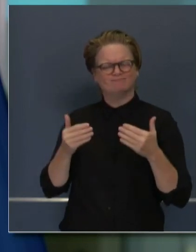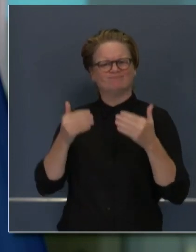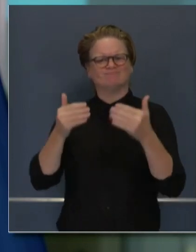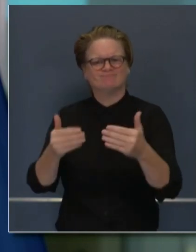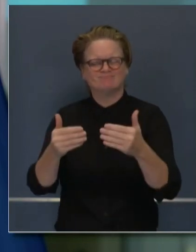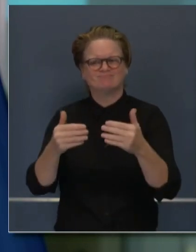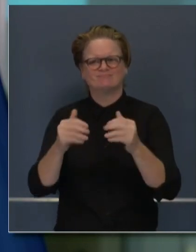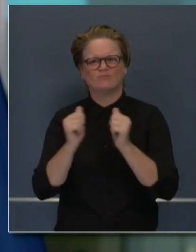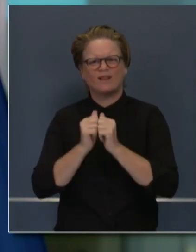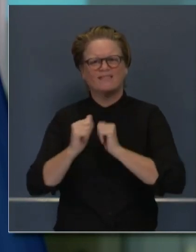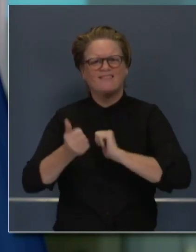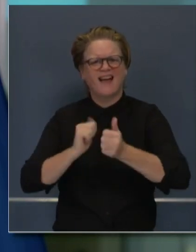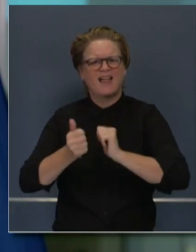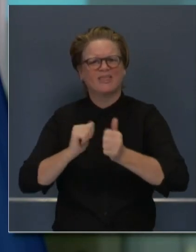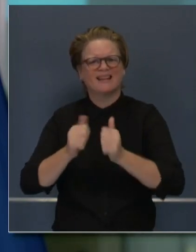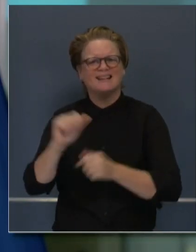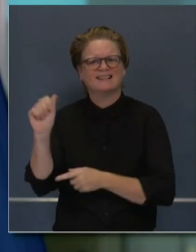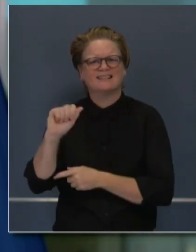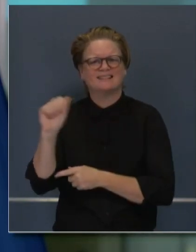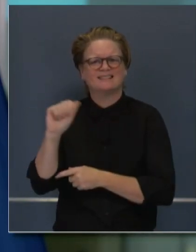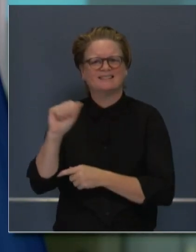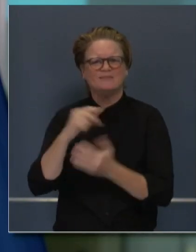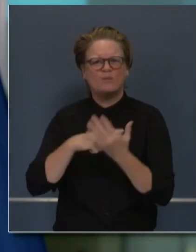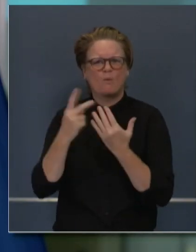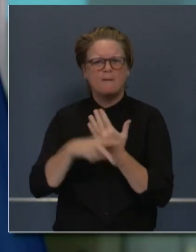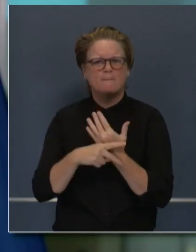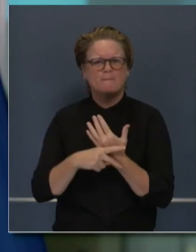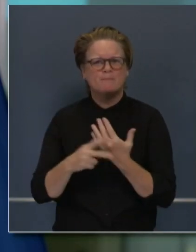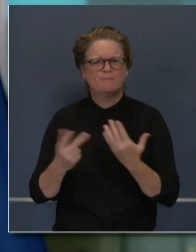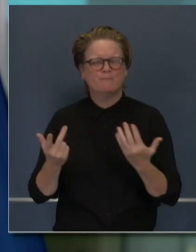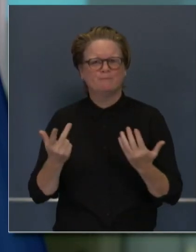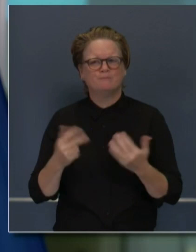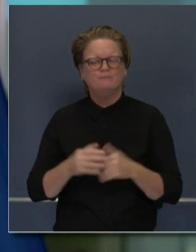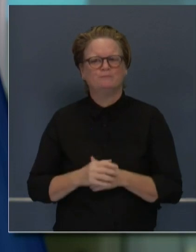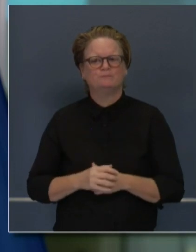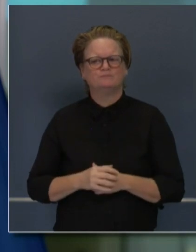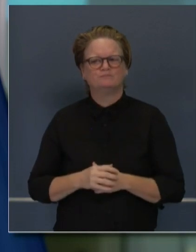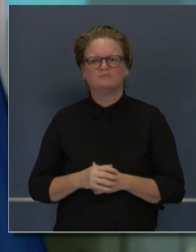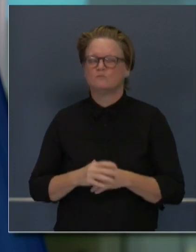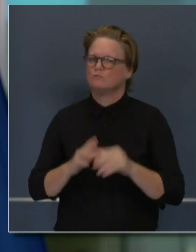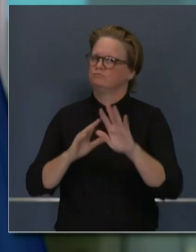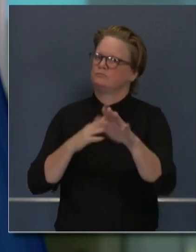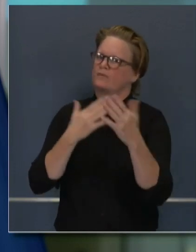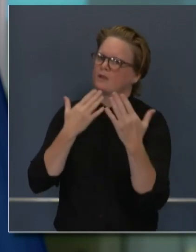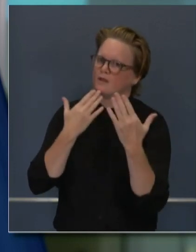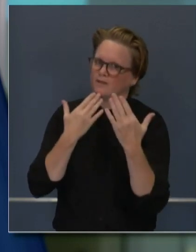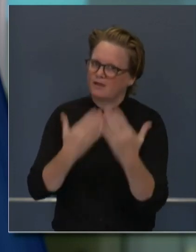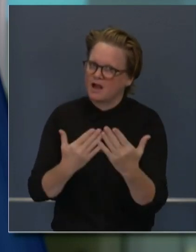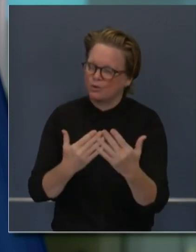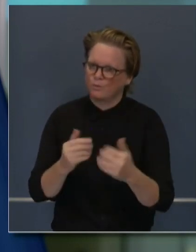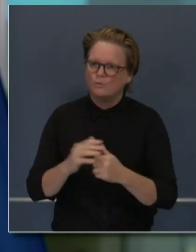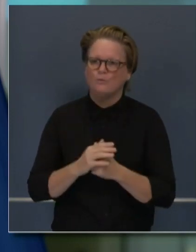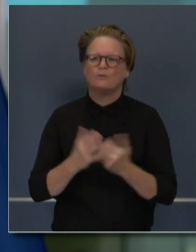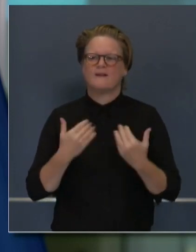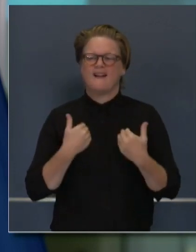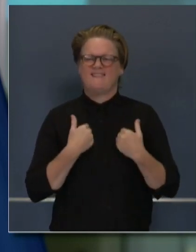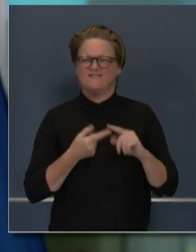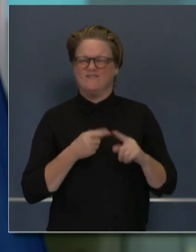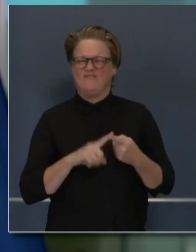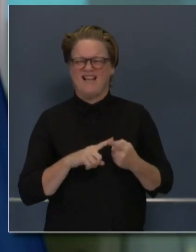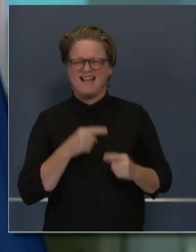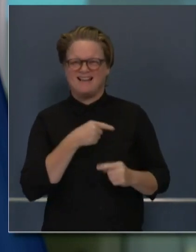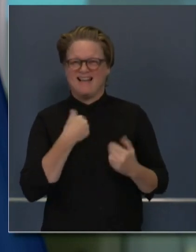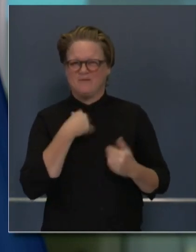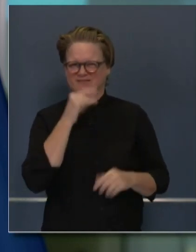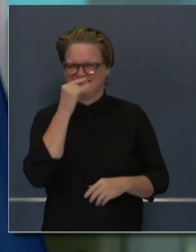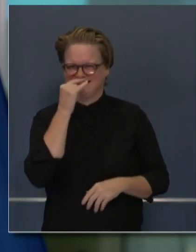I deeply appreciate your question. And I have a lot of friends with high school age kids, even some a little bit younger, that are very,